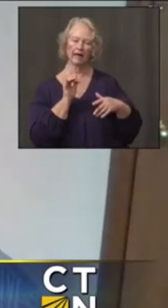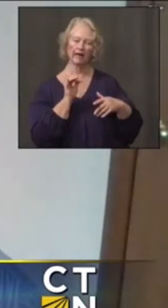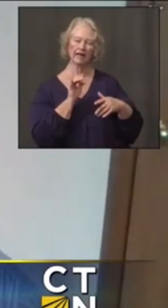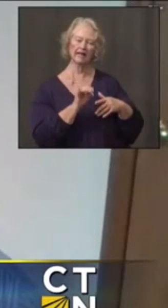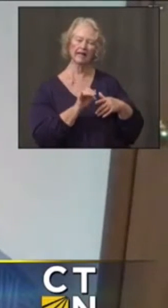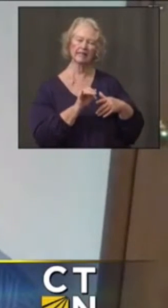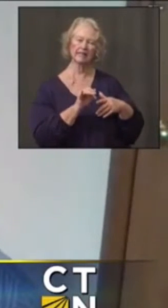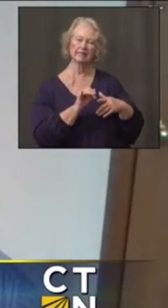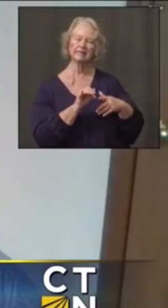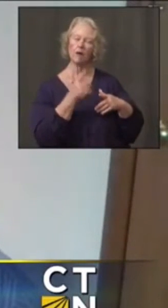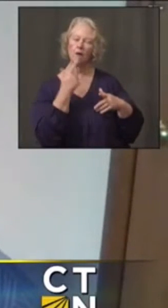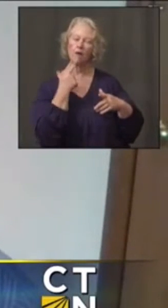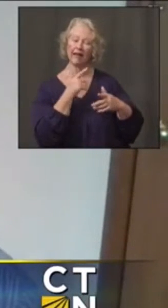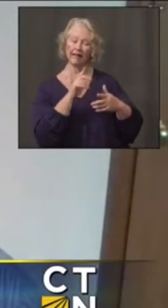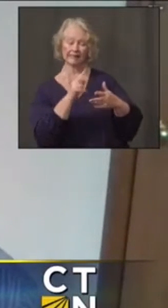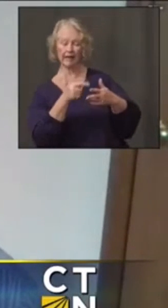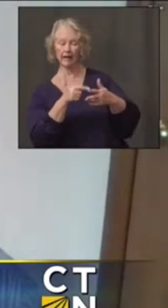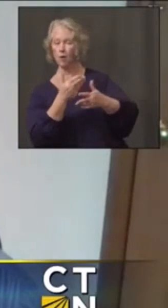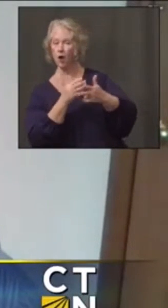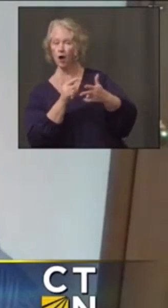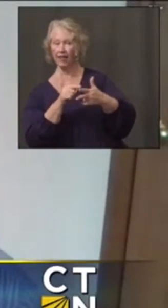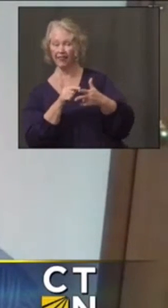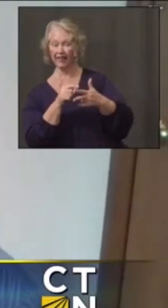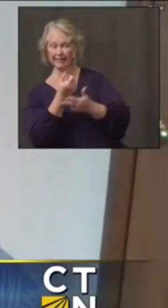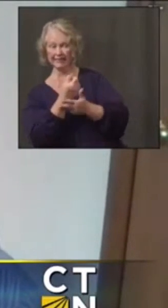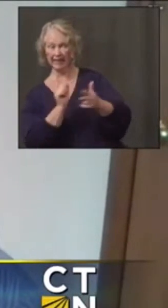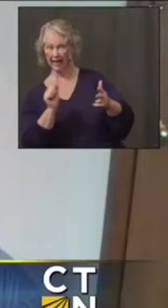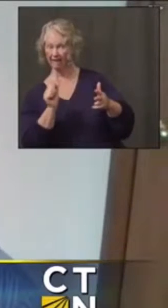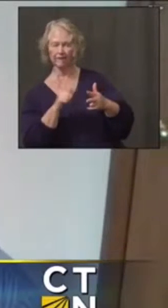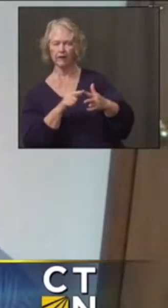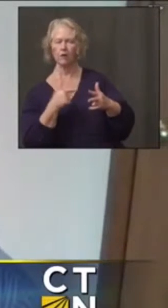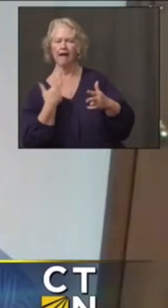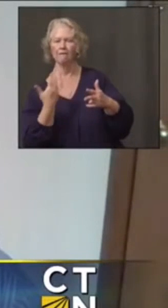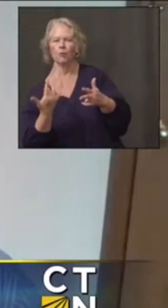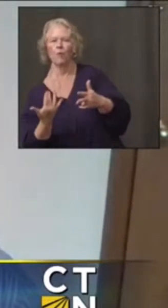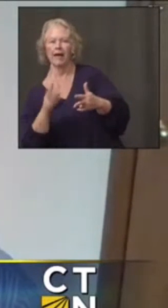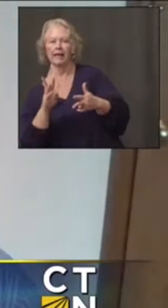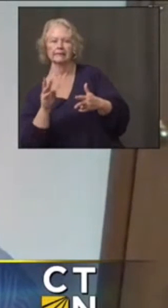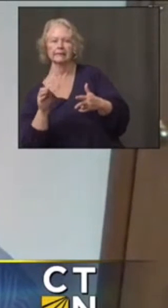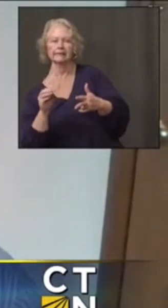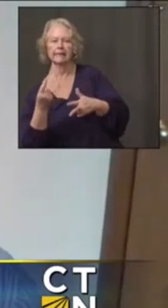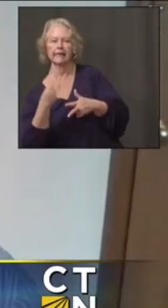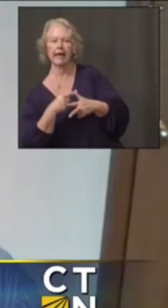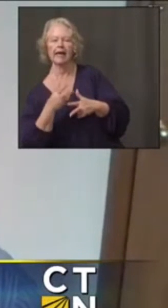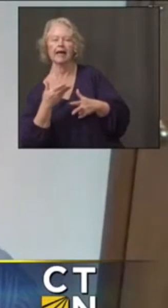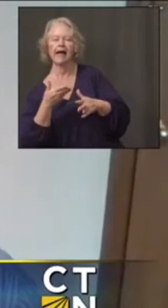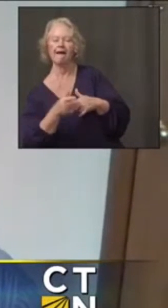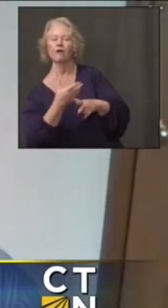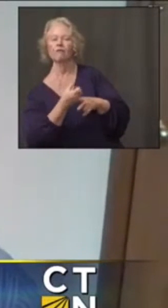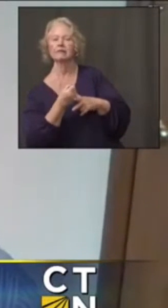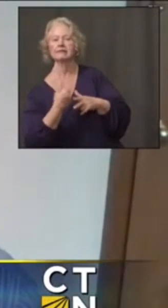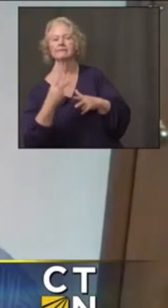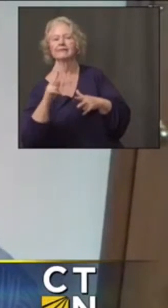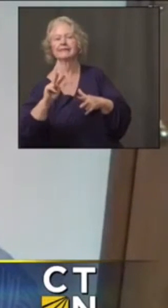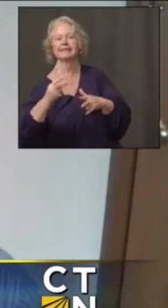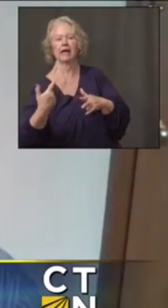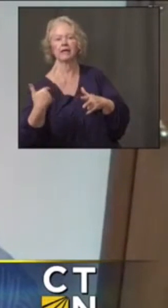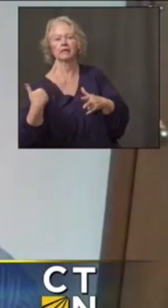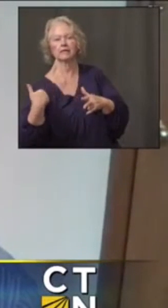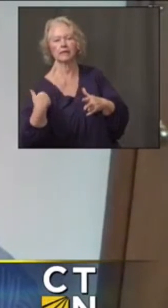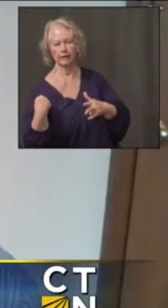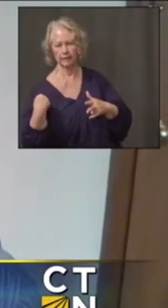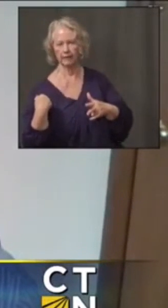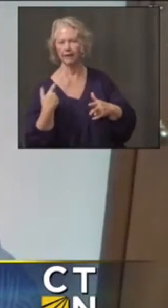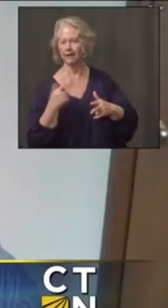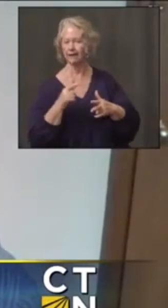for patients 60 days after the second dose. And so we are only a couple of